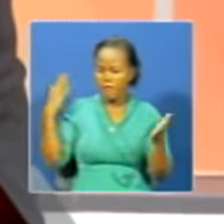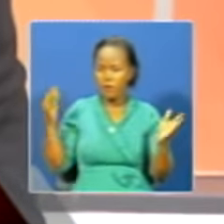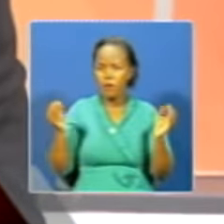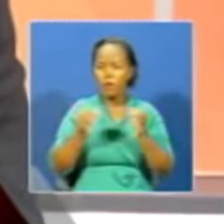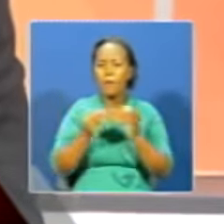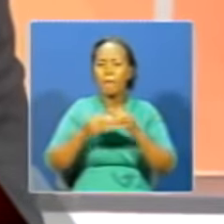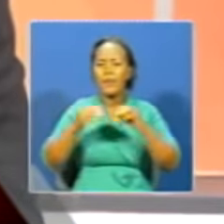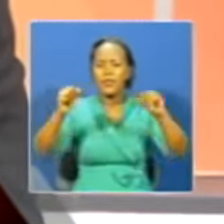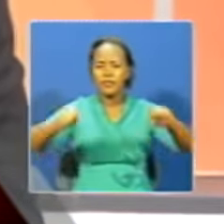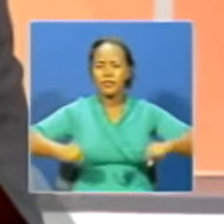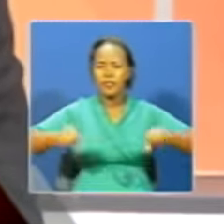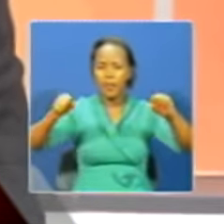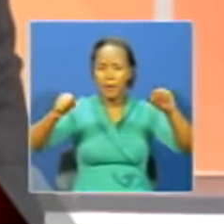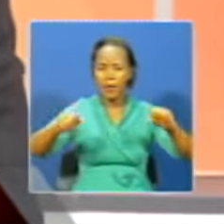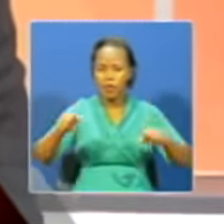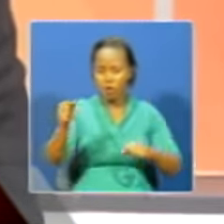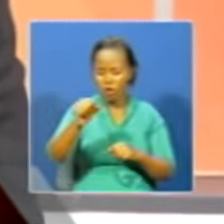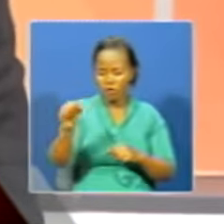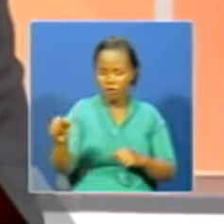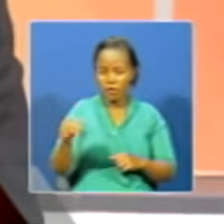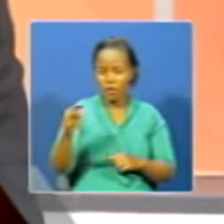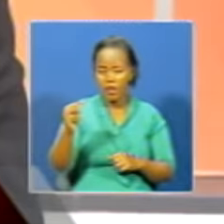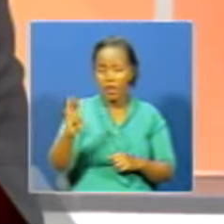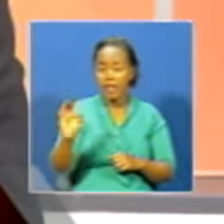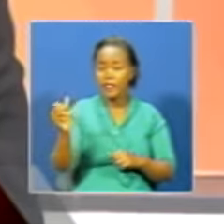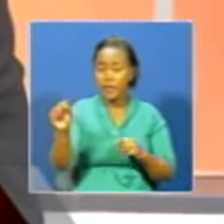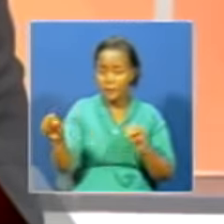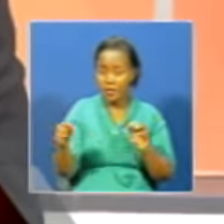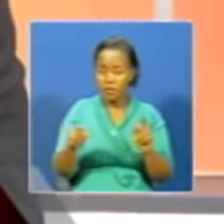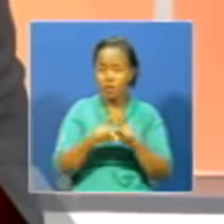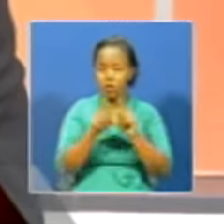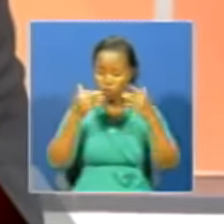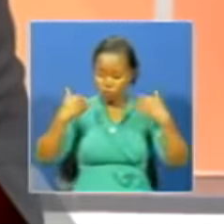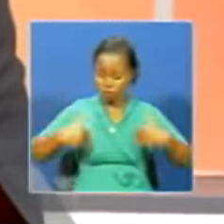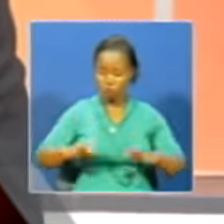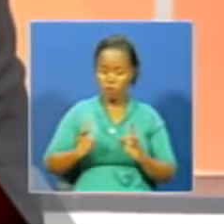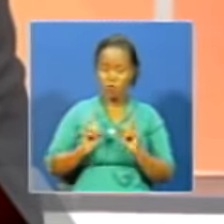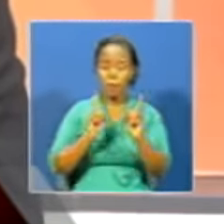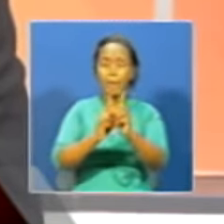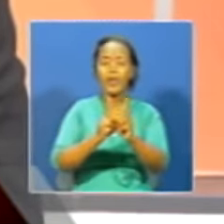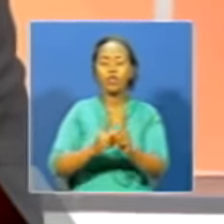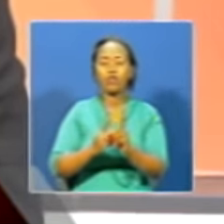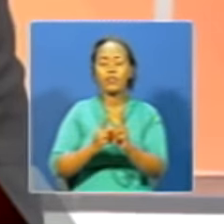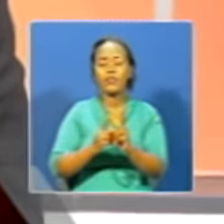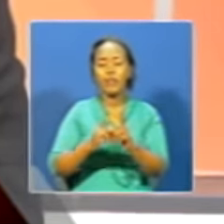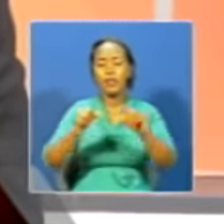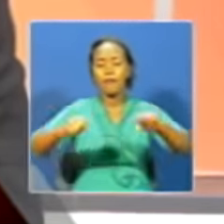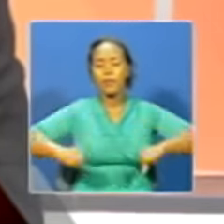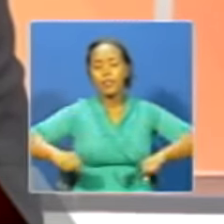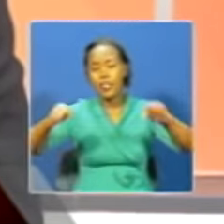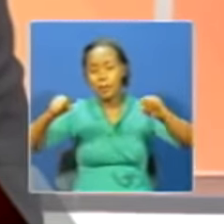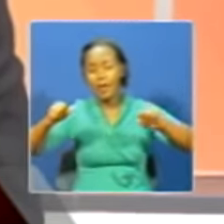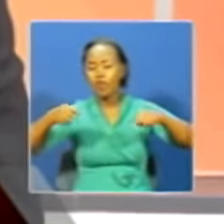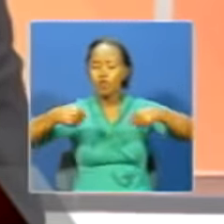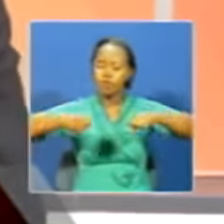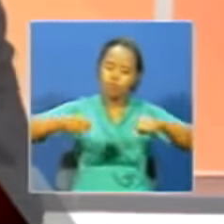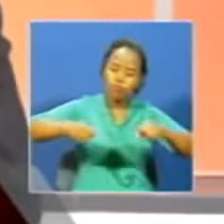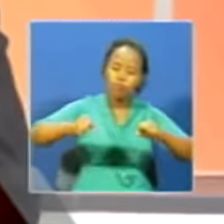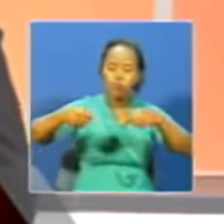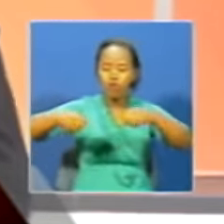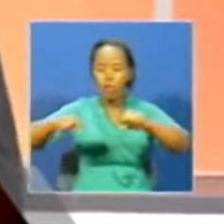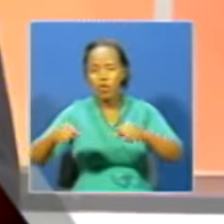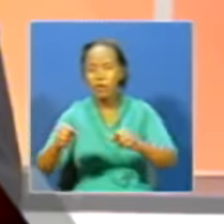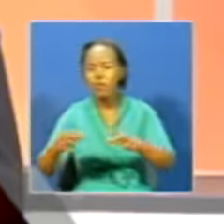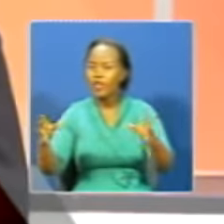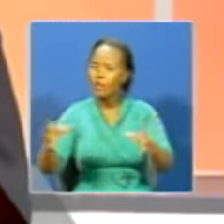SMEs in Kenya. Yeah. And I even met the chairman of the Boda Boda in this country. And what did they tell you?